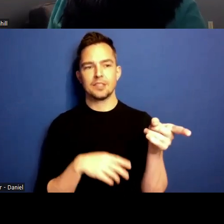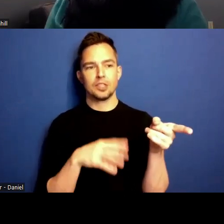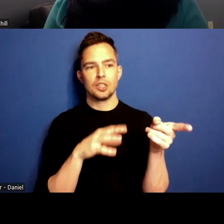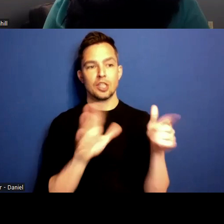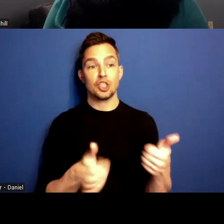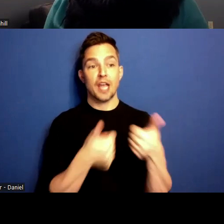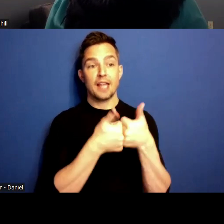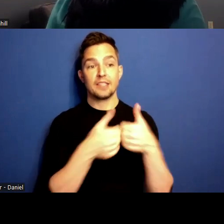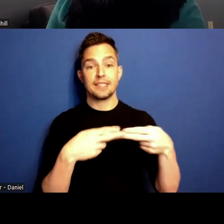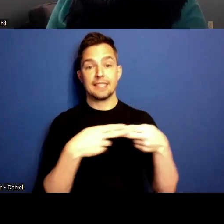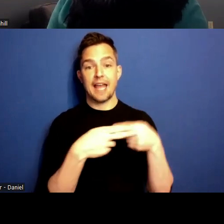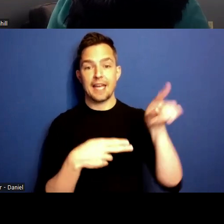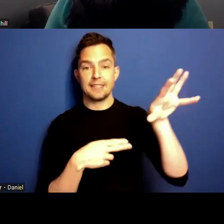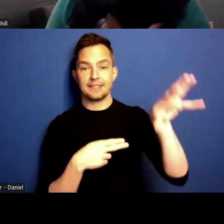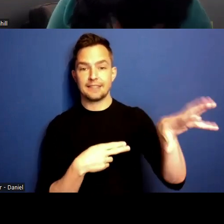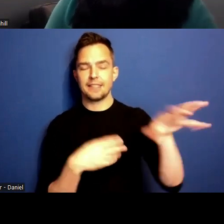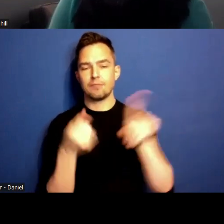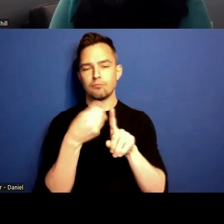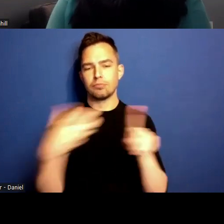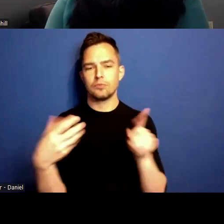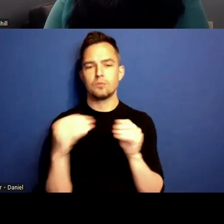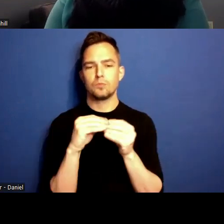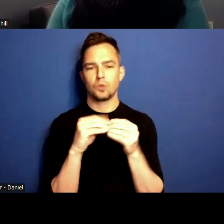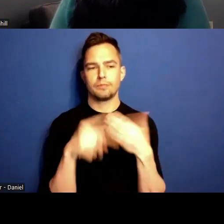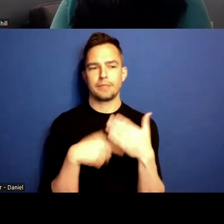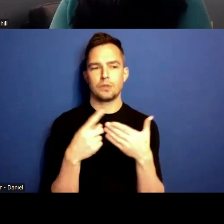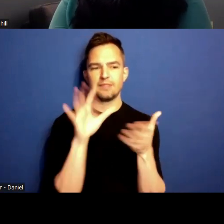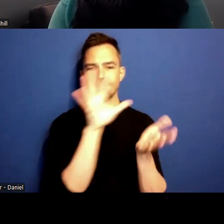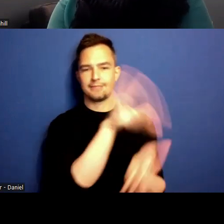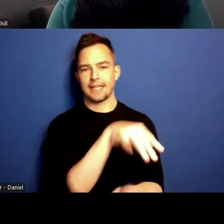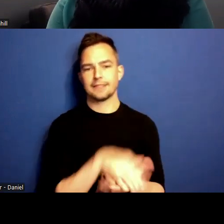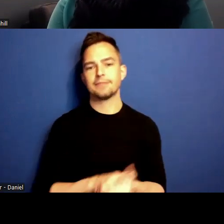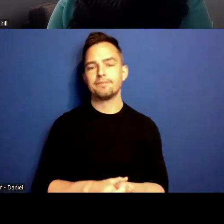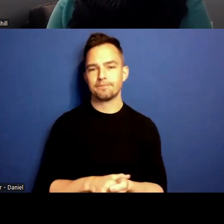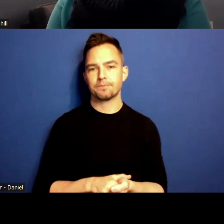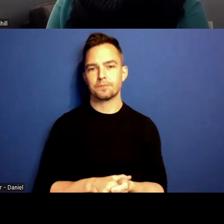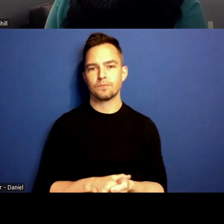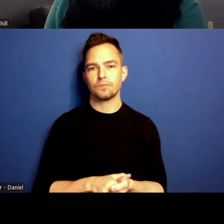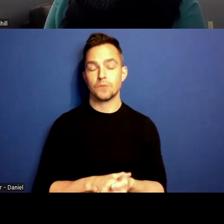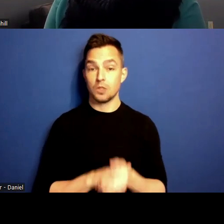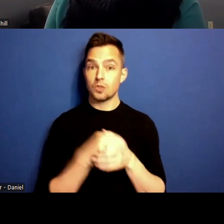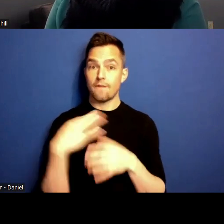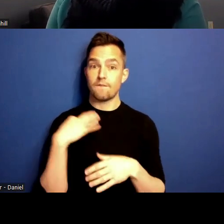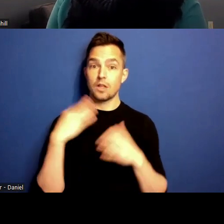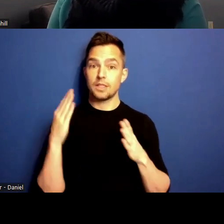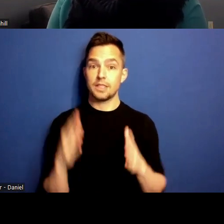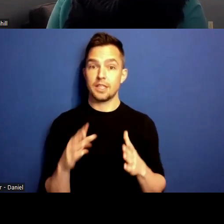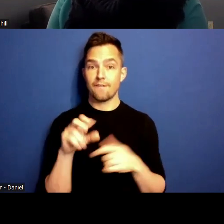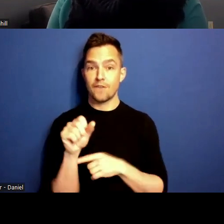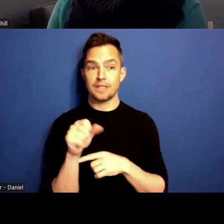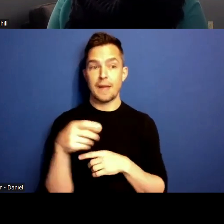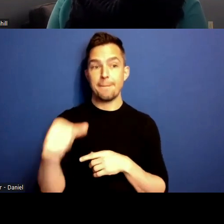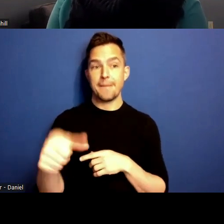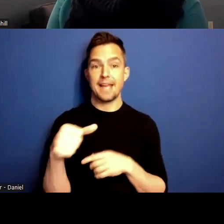slide, and just say a little bit more about that. So volunteers versus paid staff,